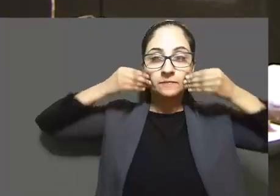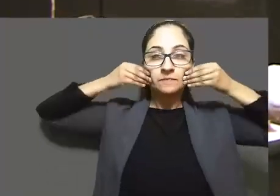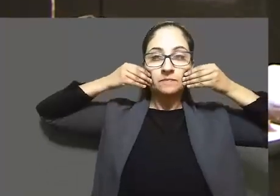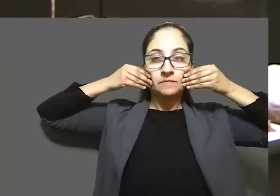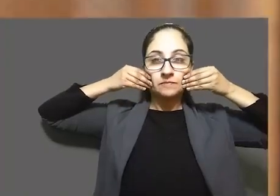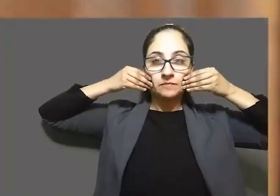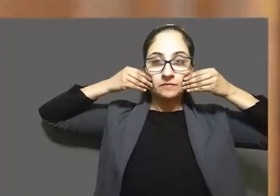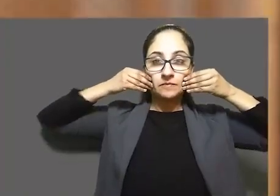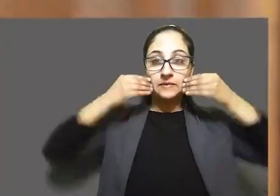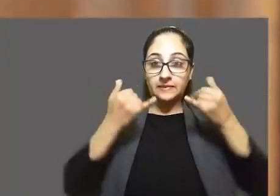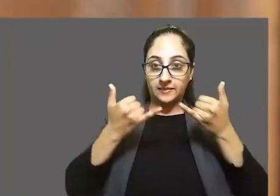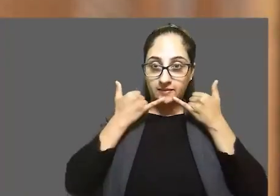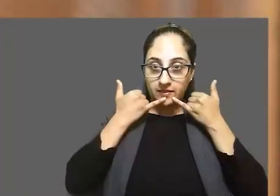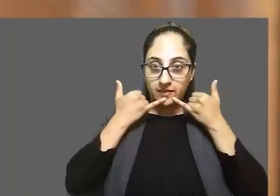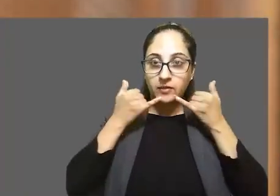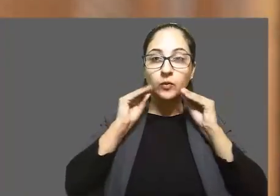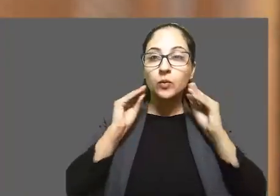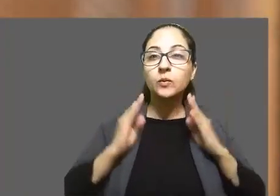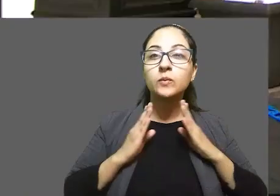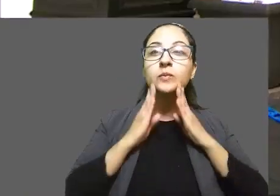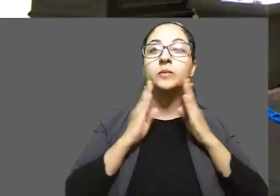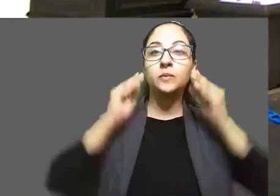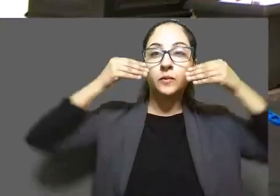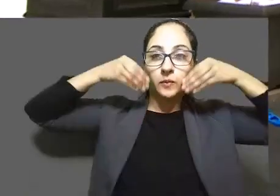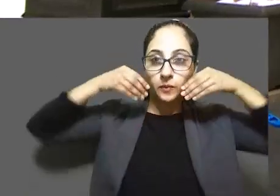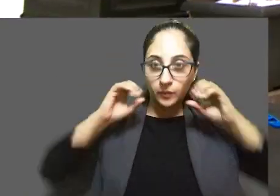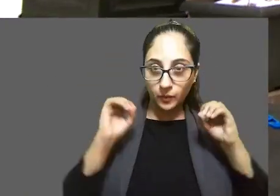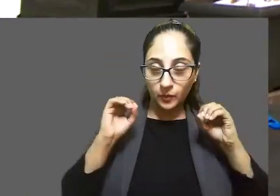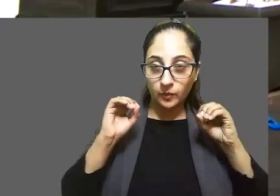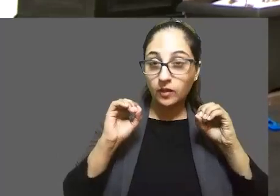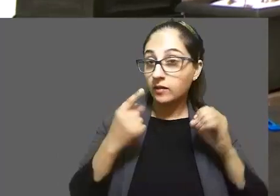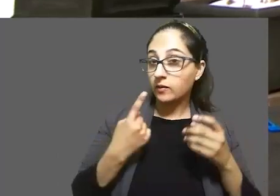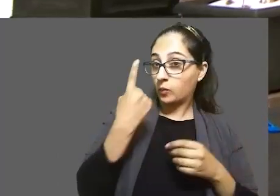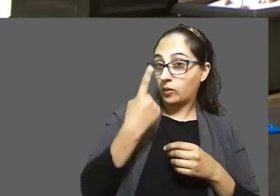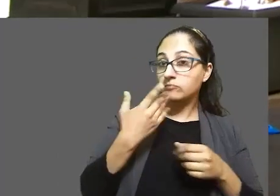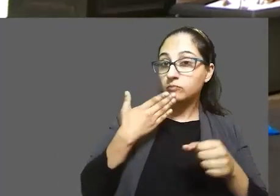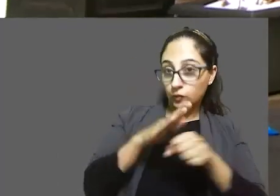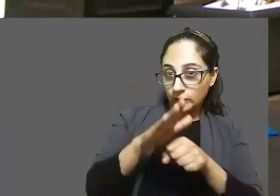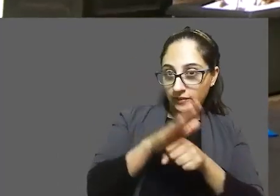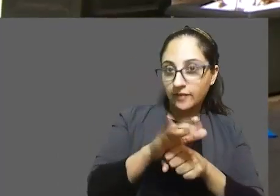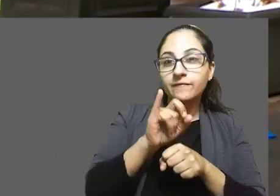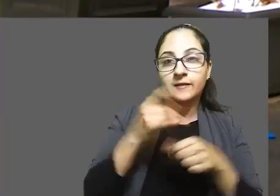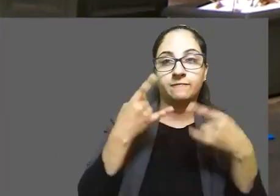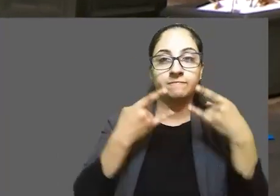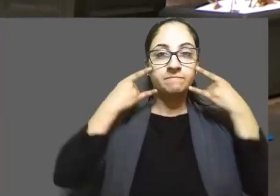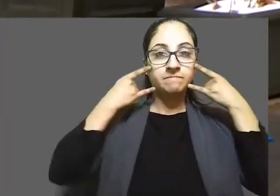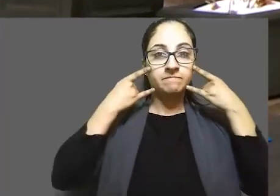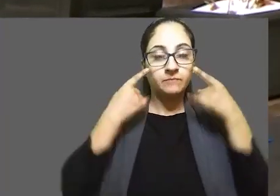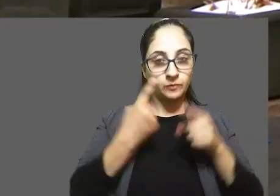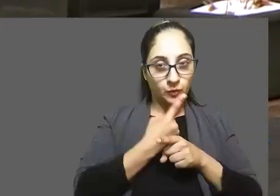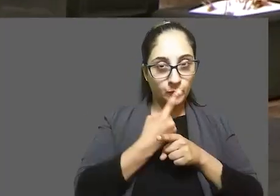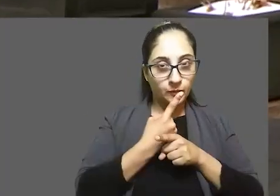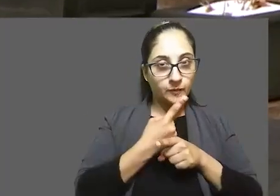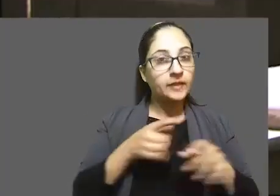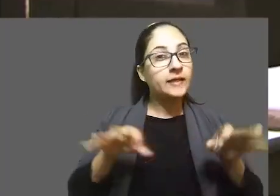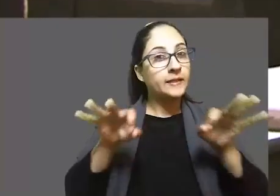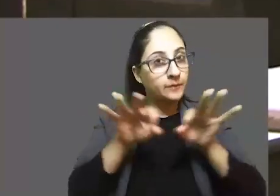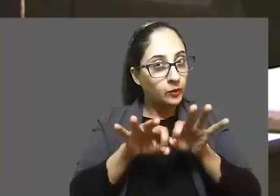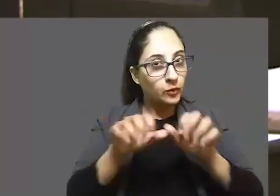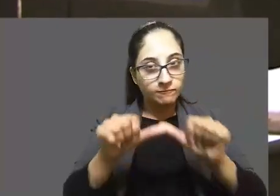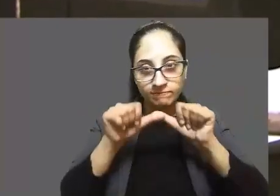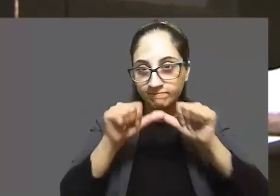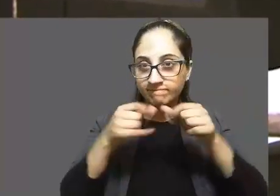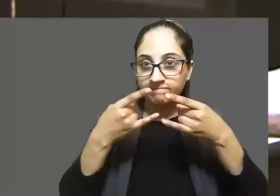are adequate, a single mask is sufficient. So make sure you've got the right mask with the right fit, keep wearing your mask consistently,